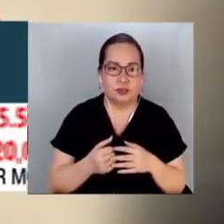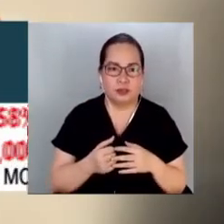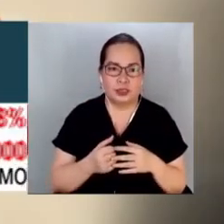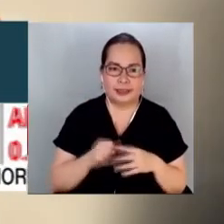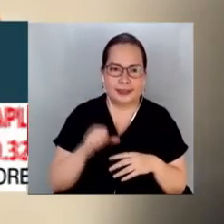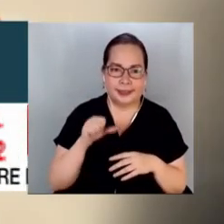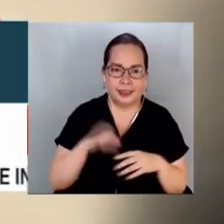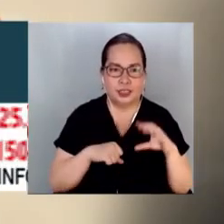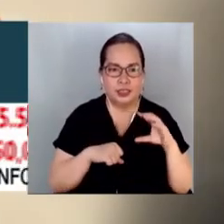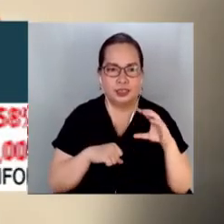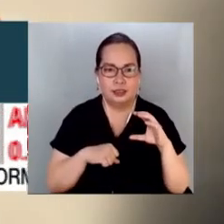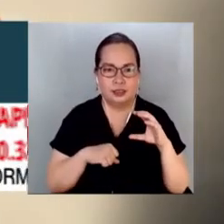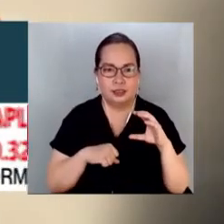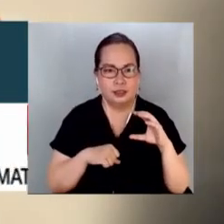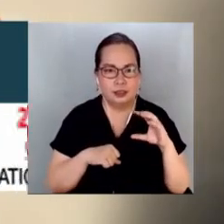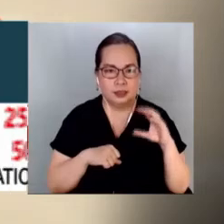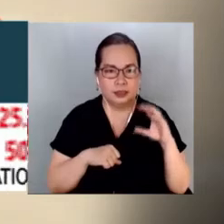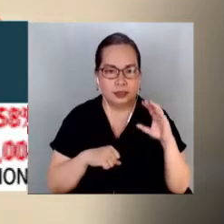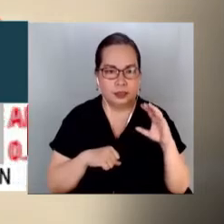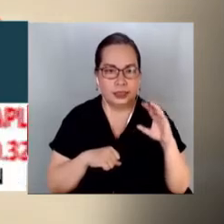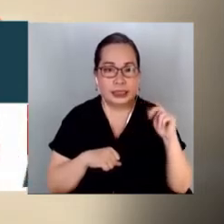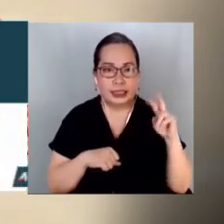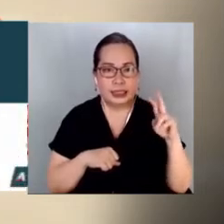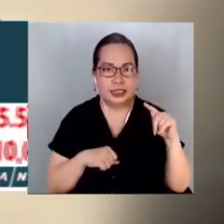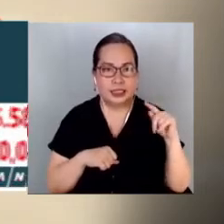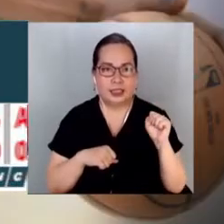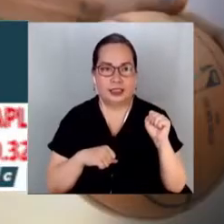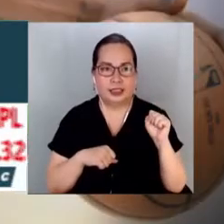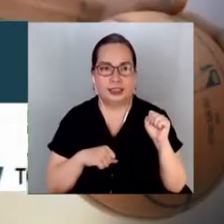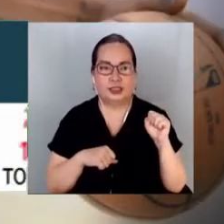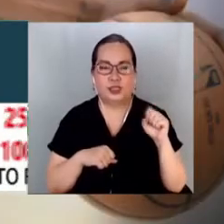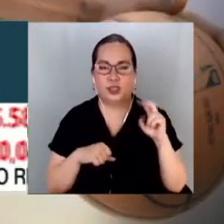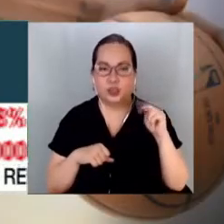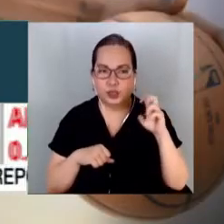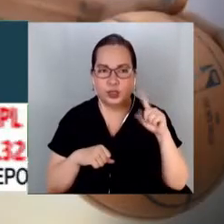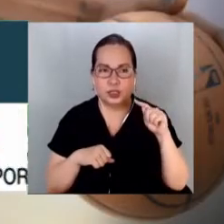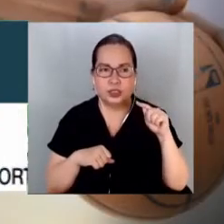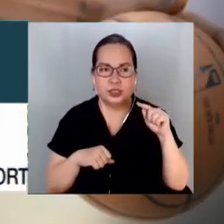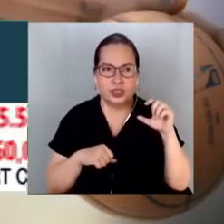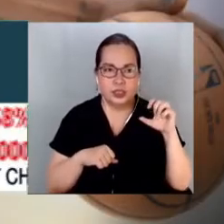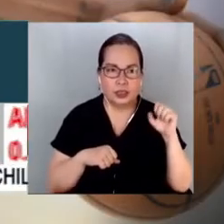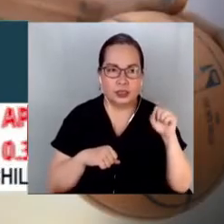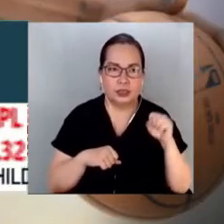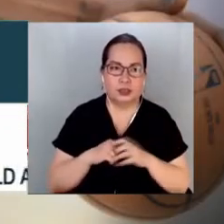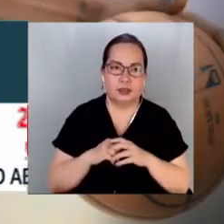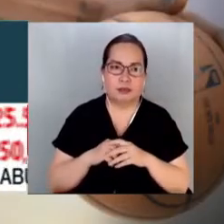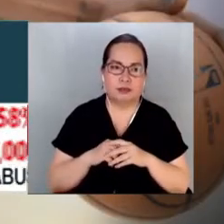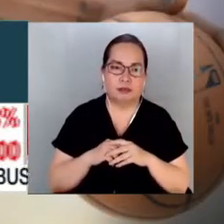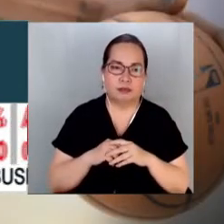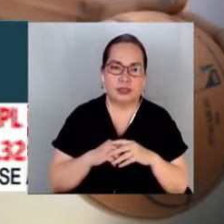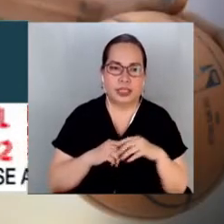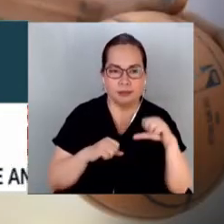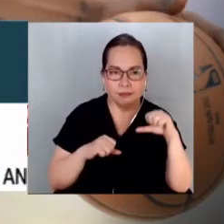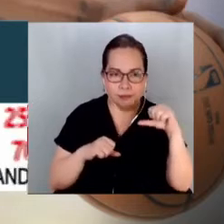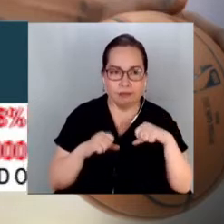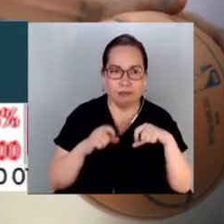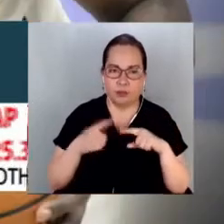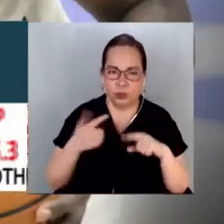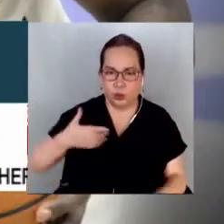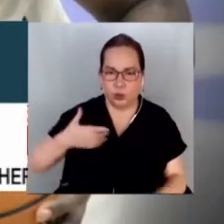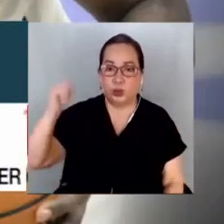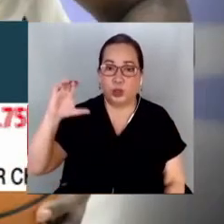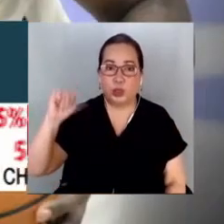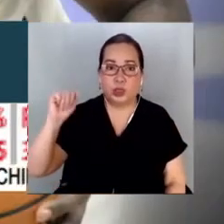Cavs, 147-135 in double overtime. Colin Sexton made a clutch three-pointer to send the game into the second